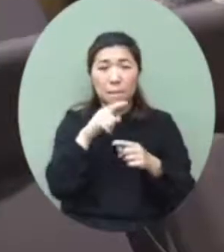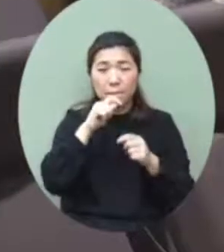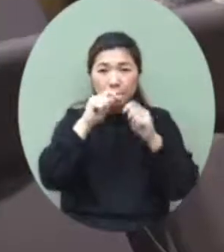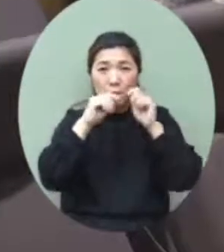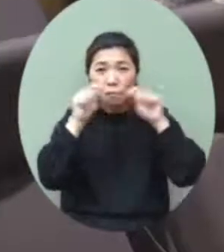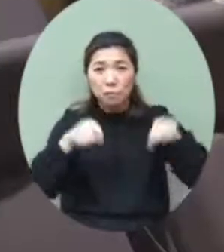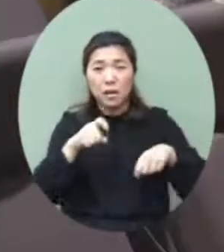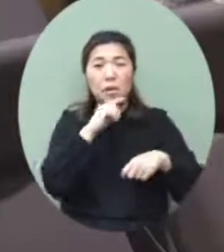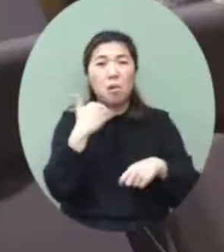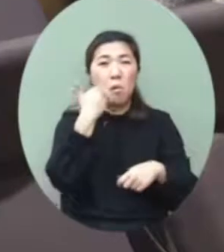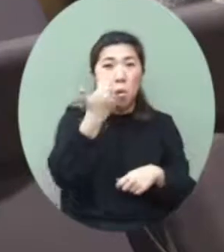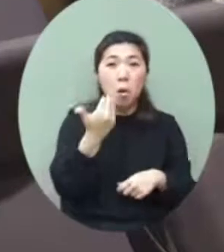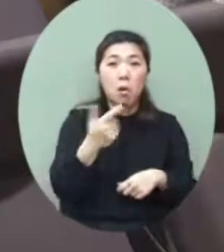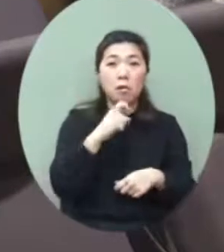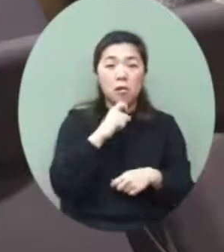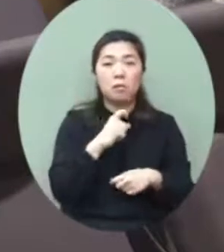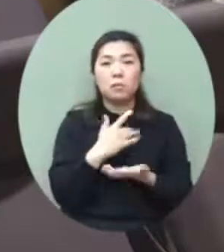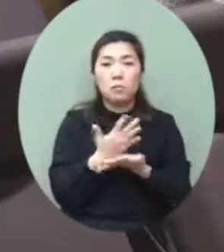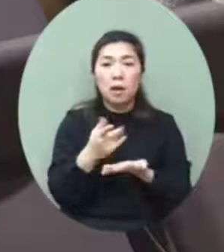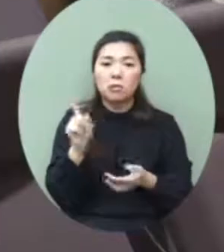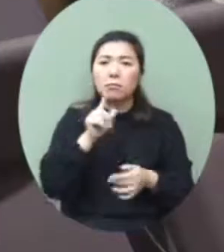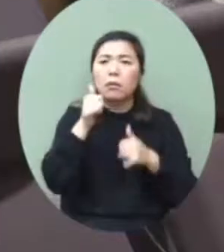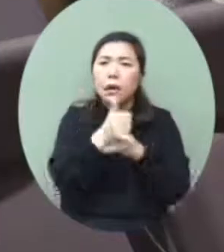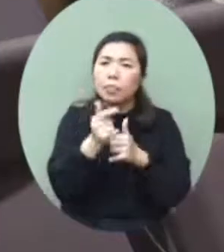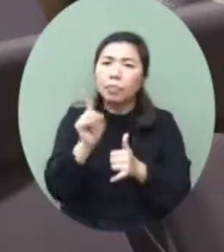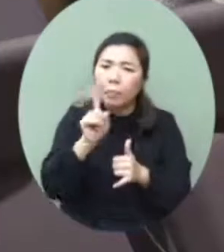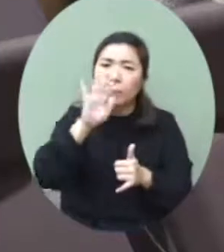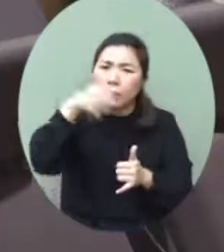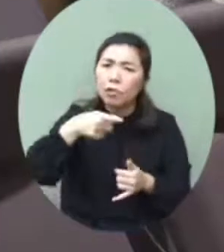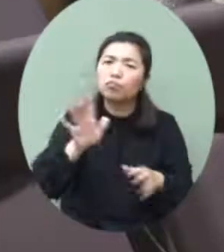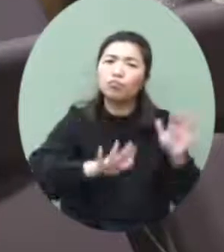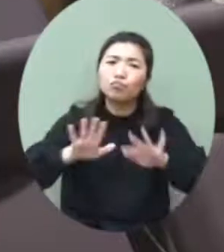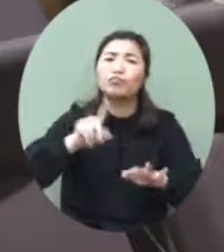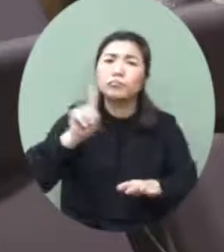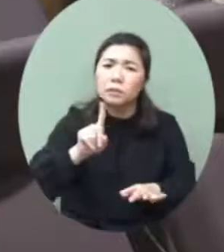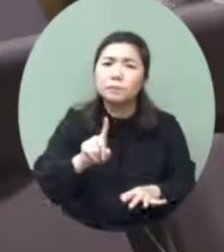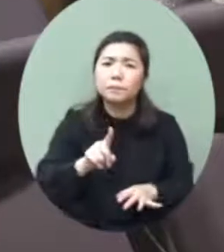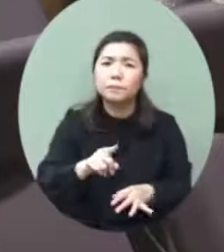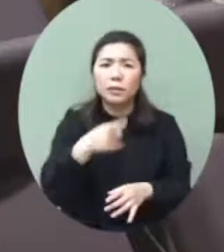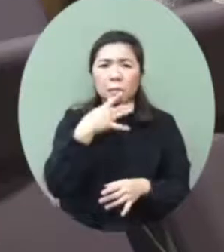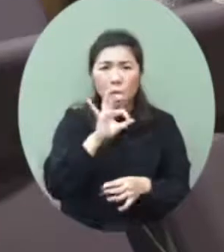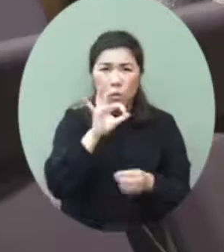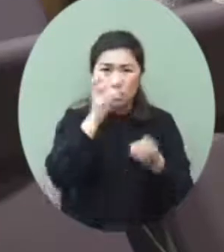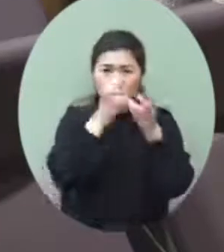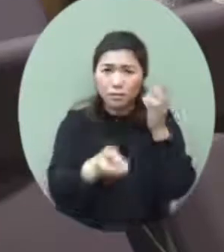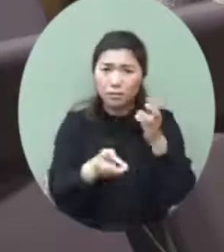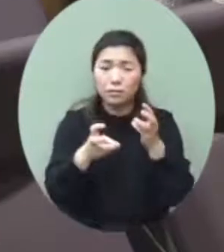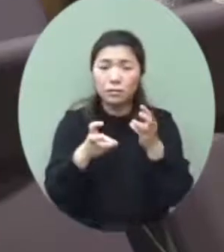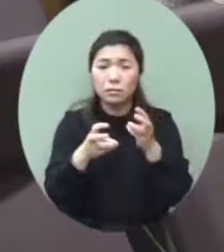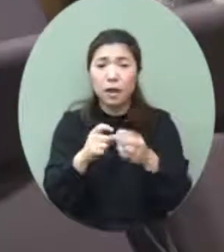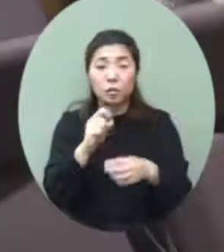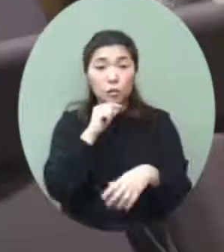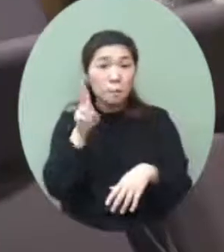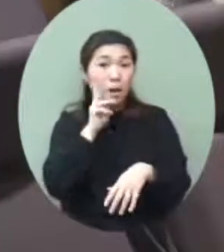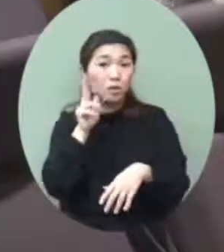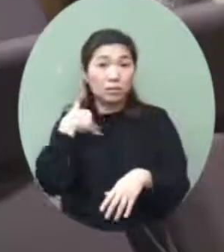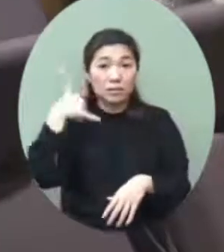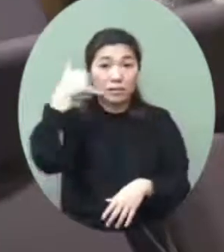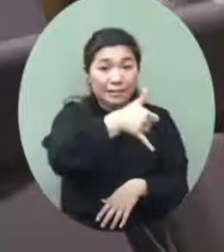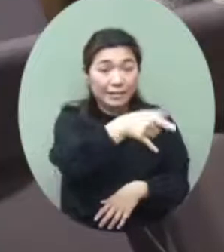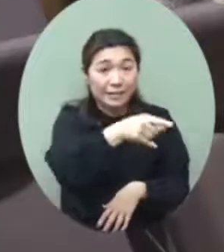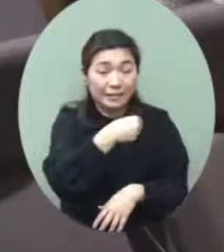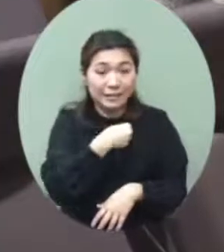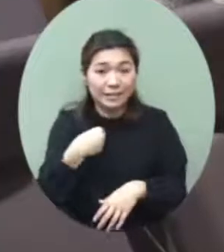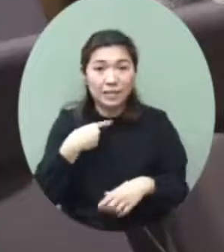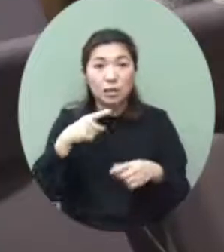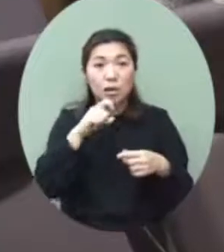would be? Because local healthcare personnel are saying that should there be any medical incident, what is the